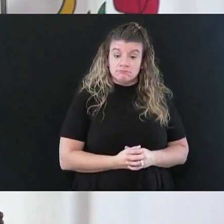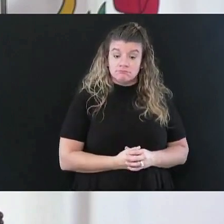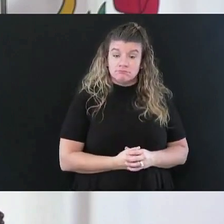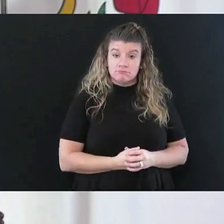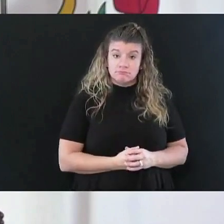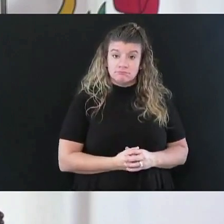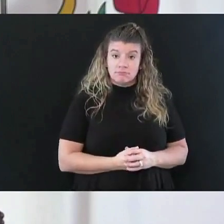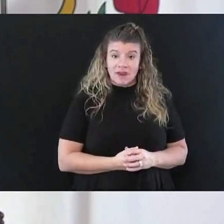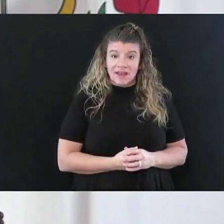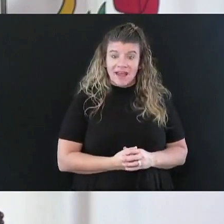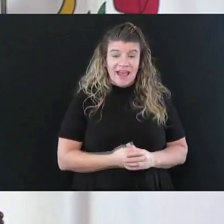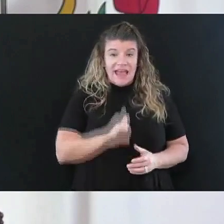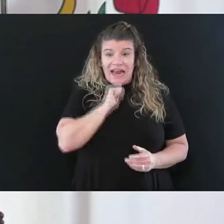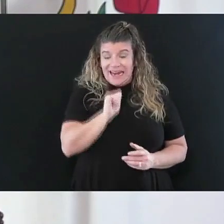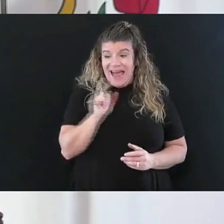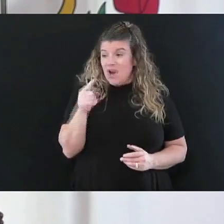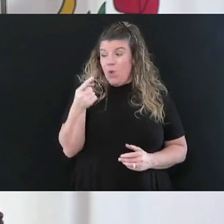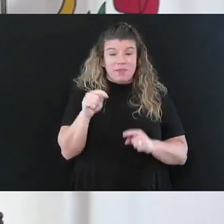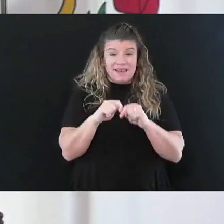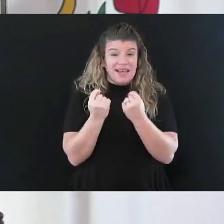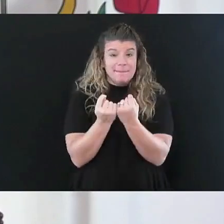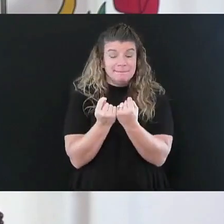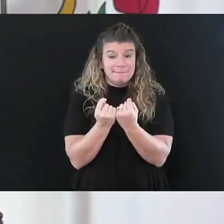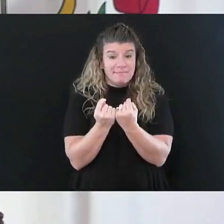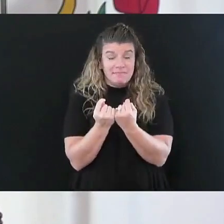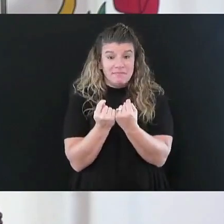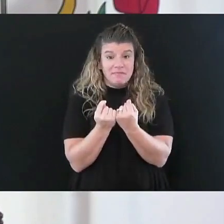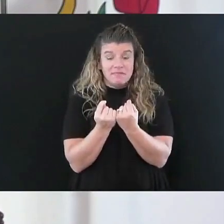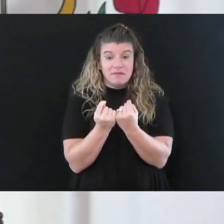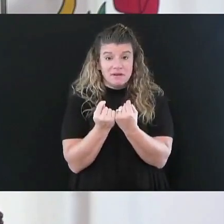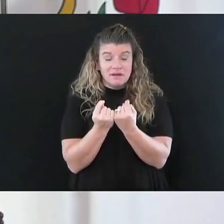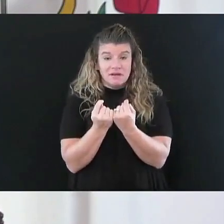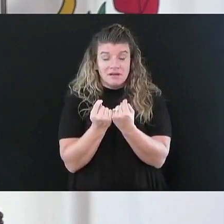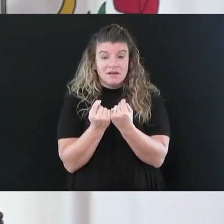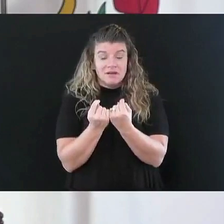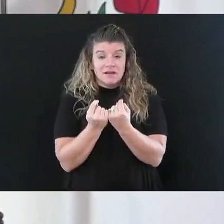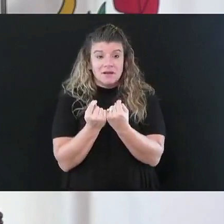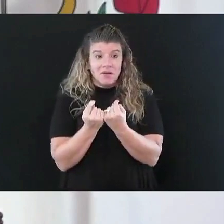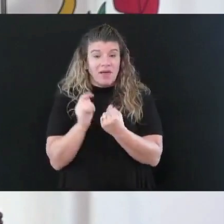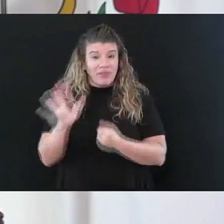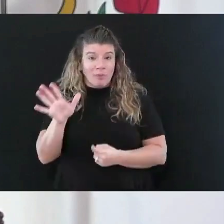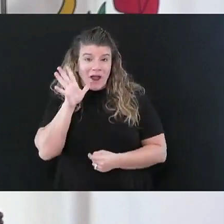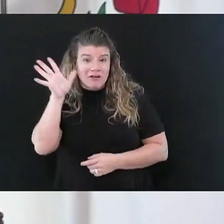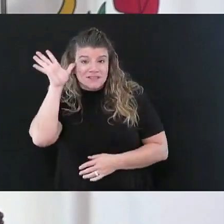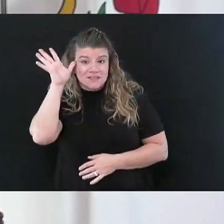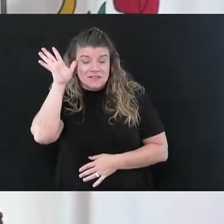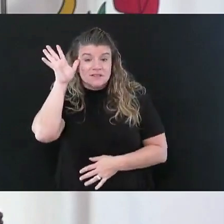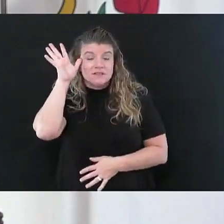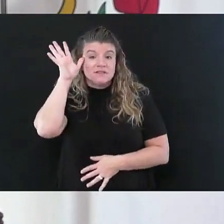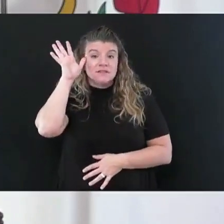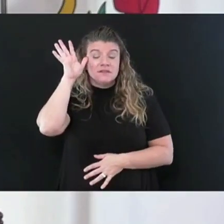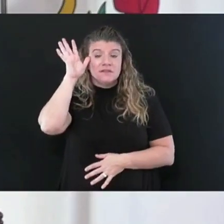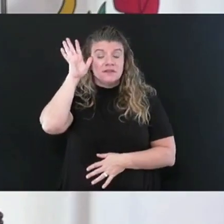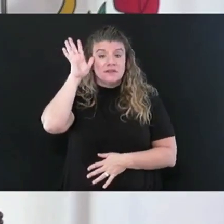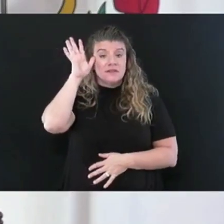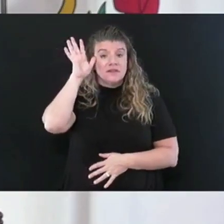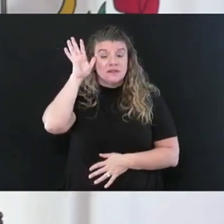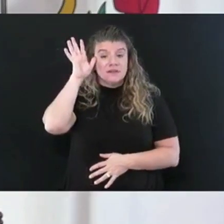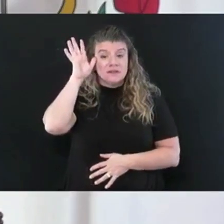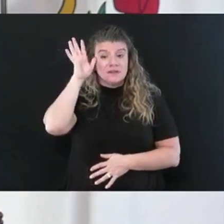truly, not just their teams, but from the standpoint that their parents, from the standpoint